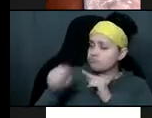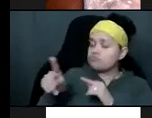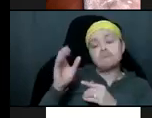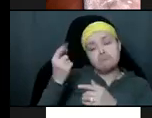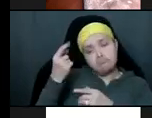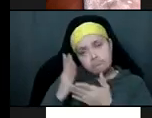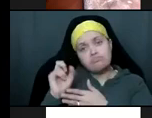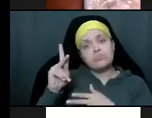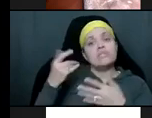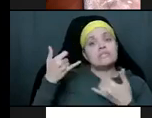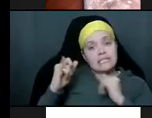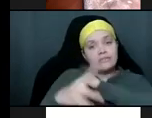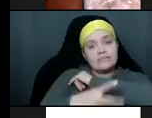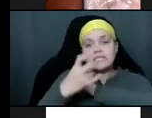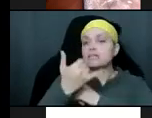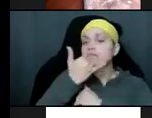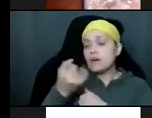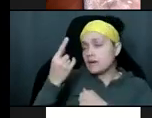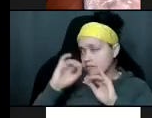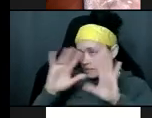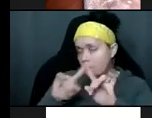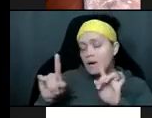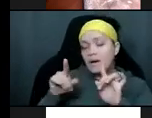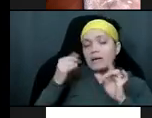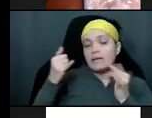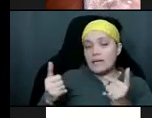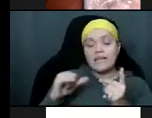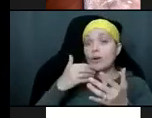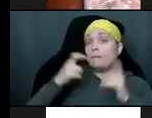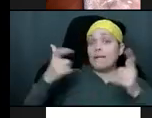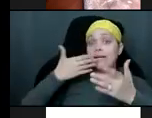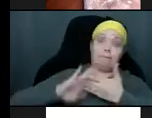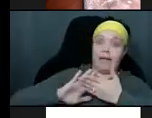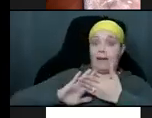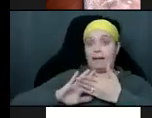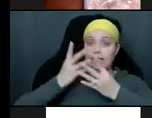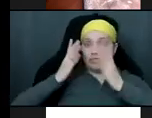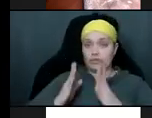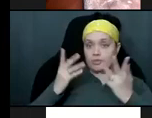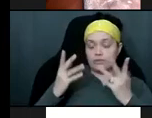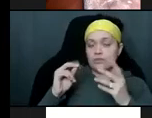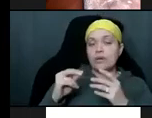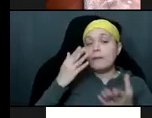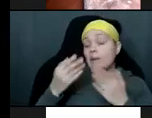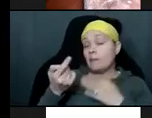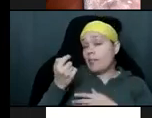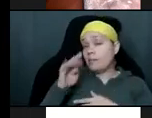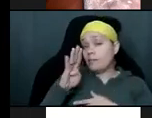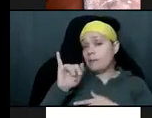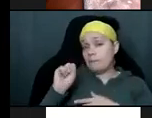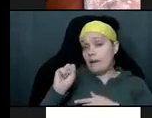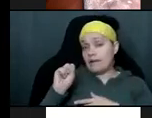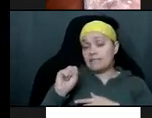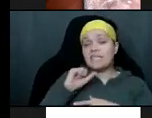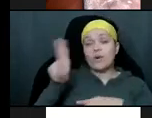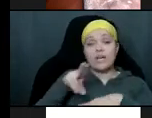still stealing is wrong, but not your big bad criminals. Maybe a little bit of a bias. They weren't